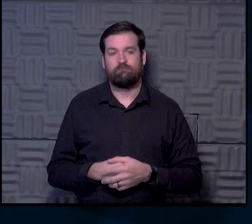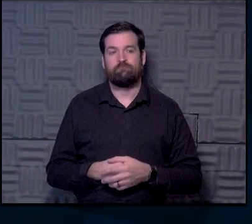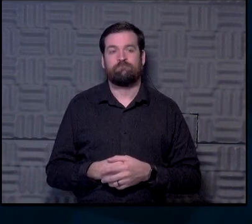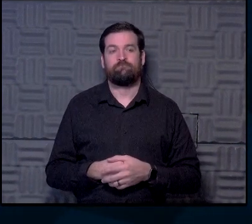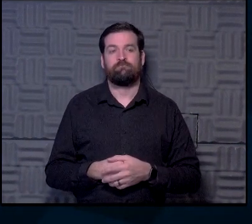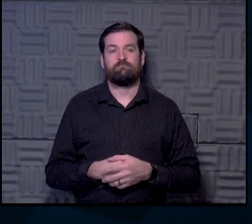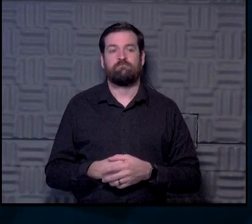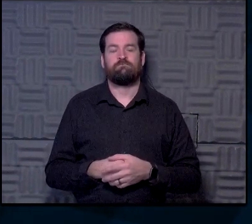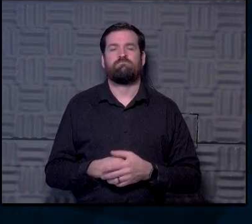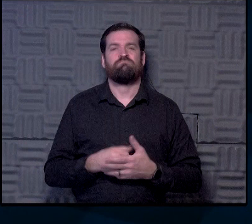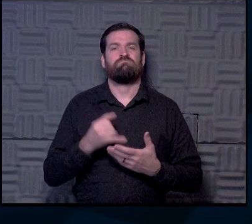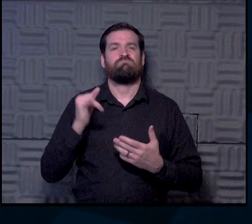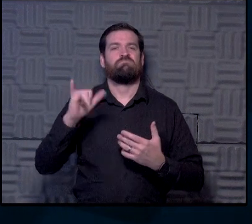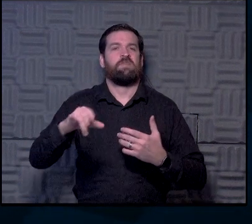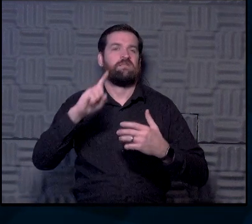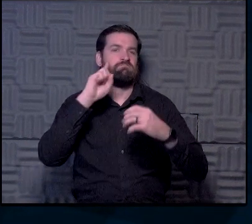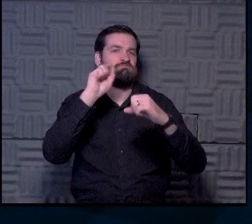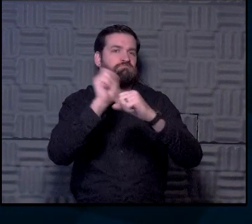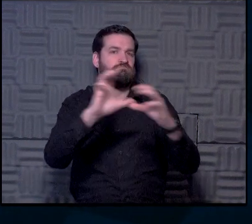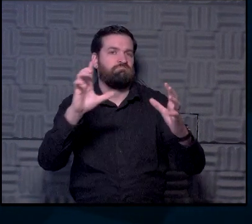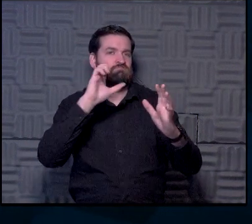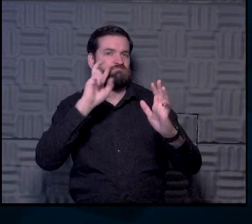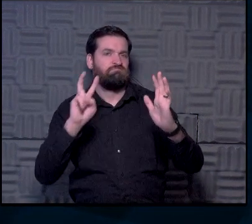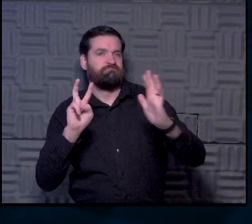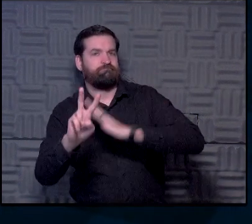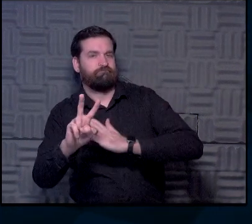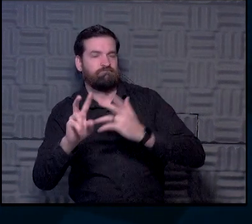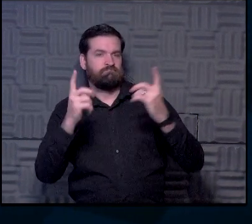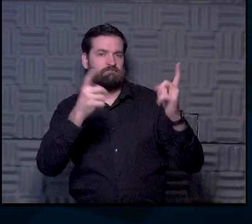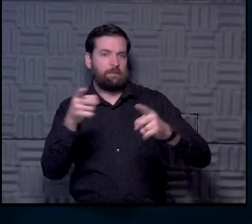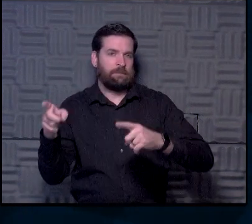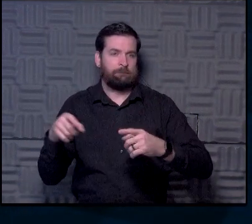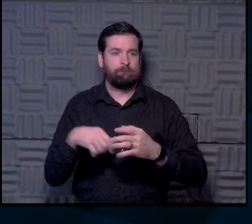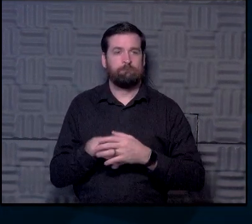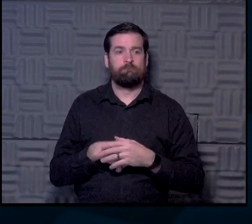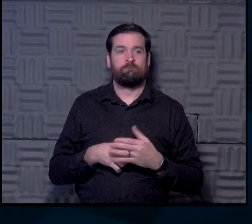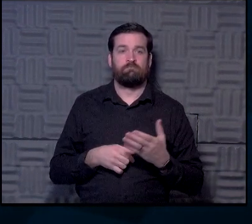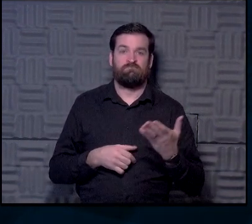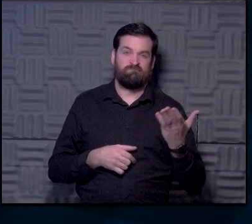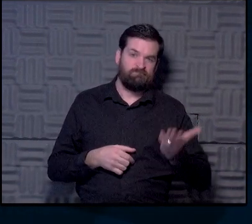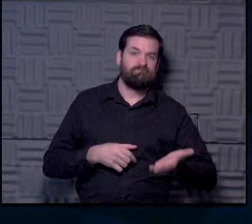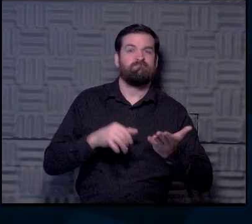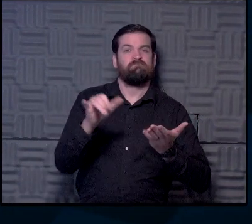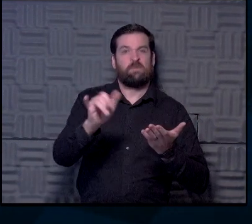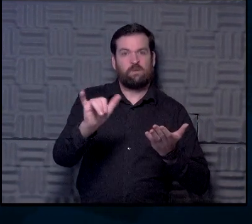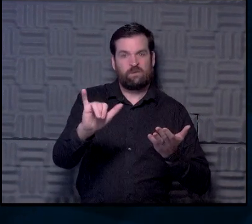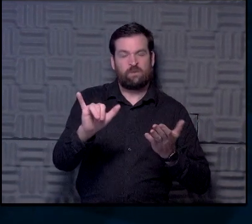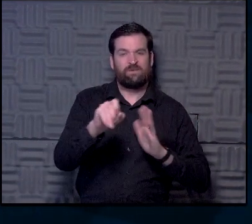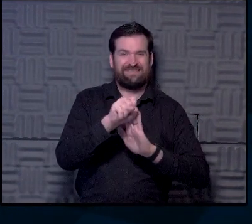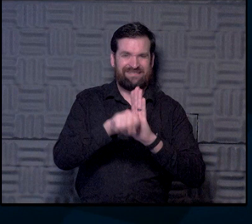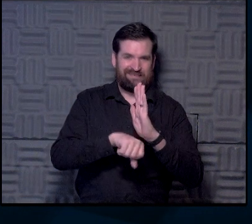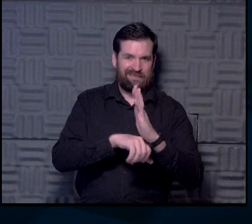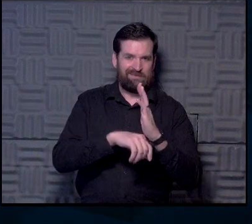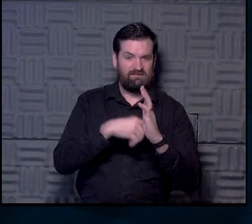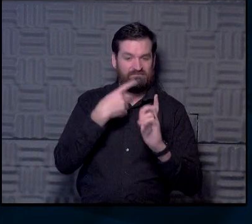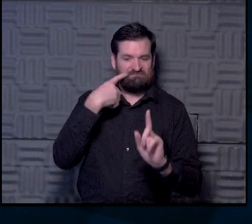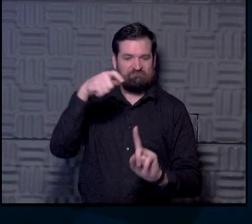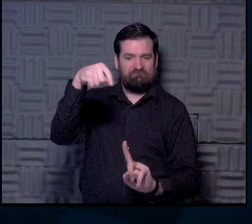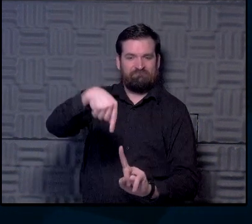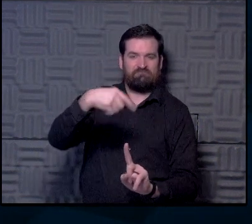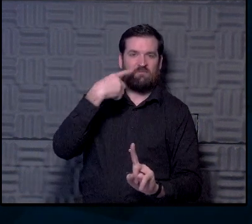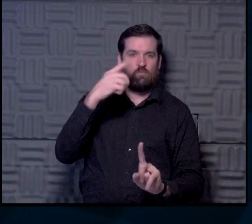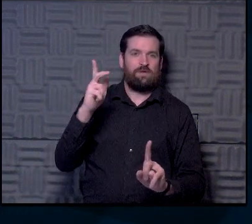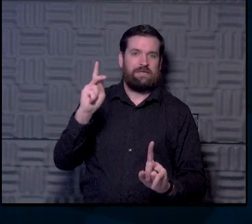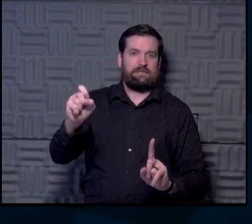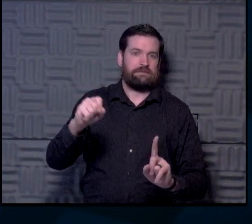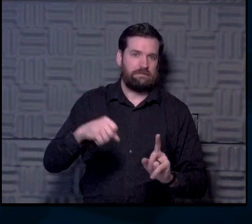So that's sort of the picture about where we think we're going. This tells it too as well at the state level, just for Kansas. This